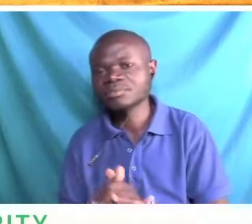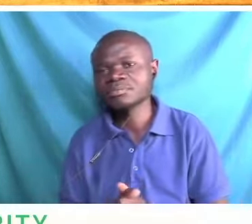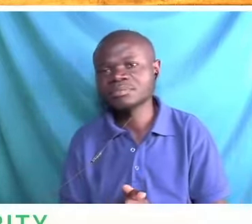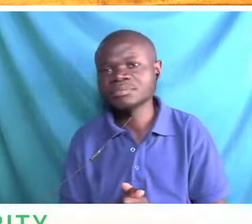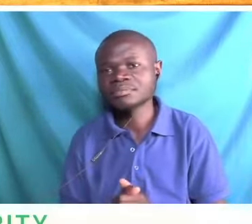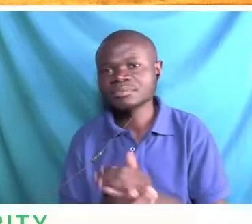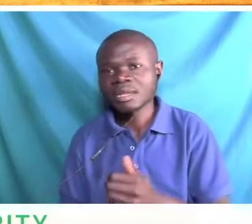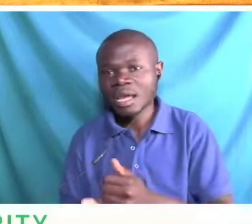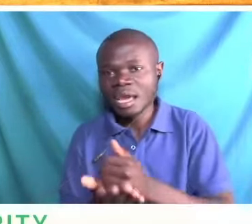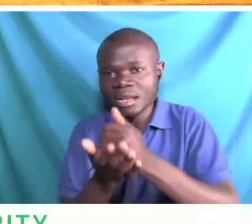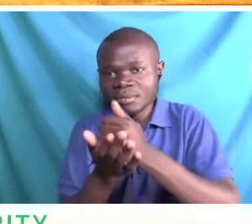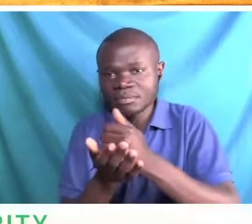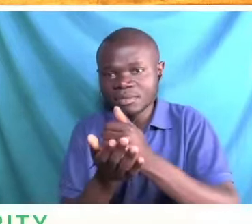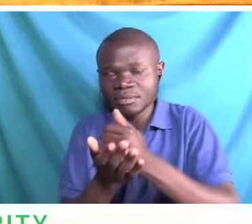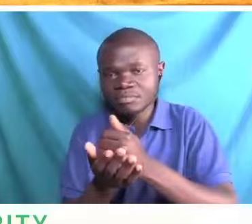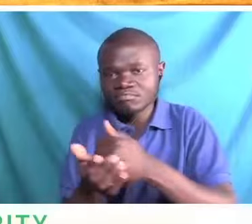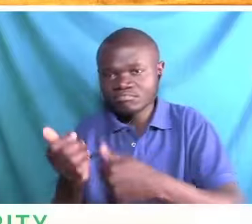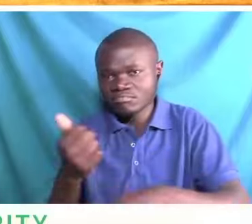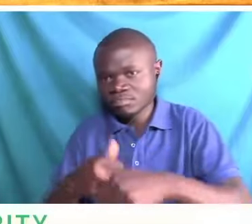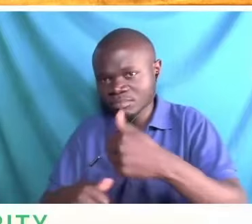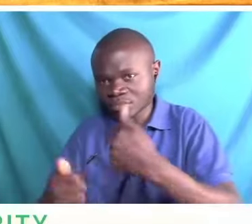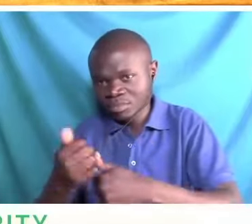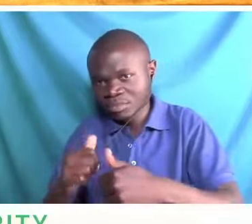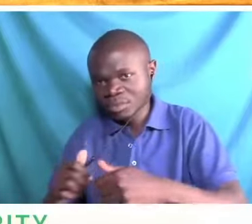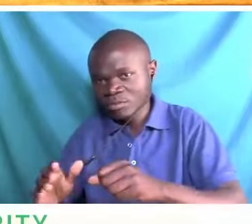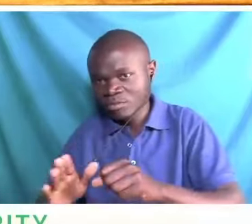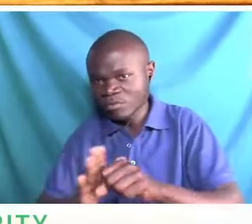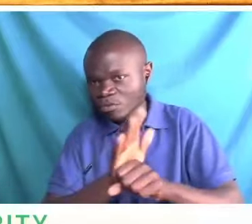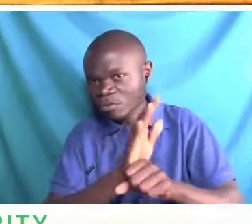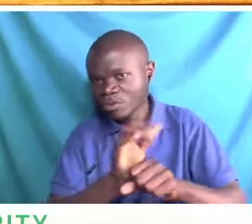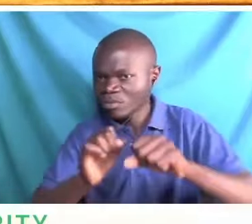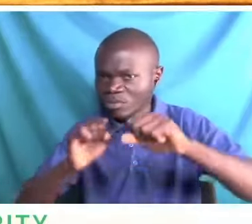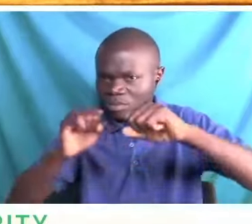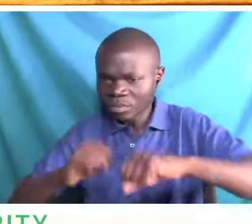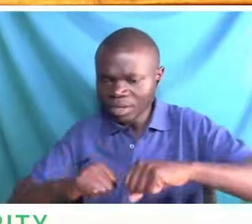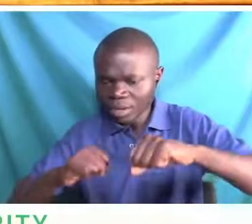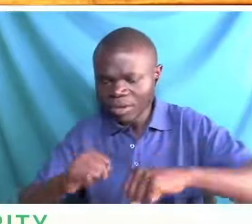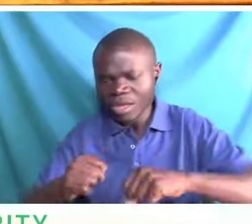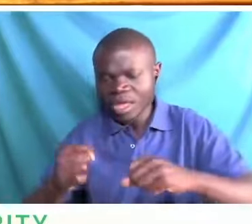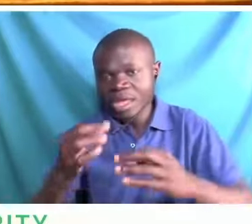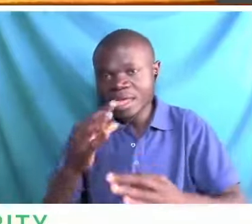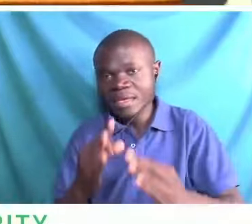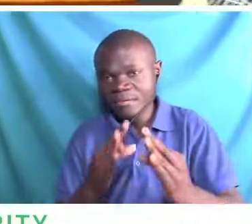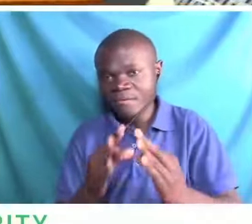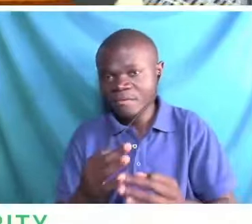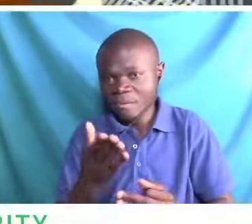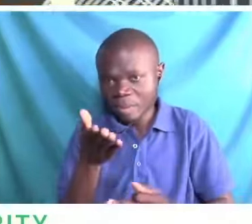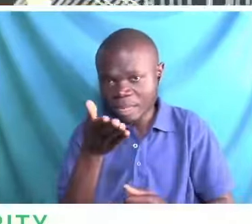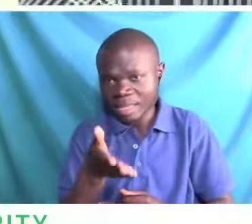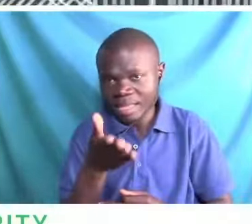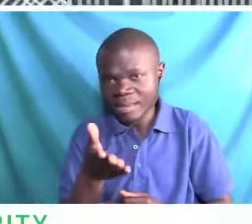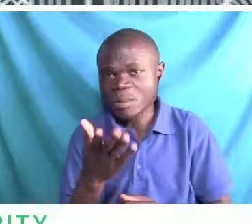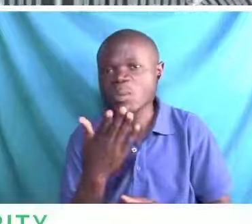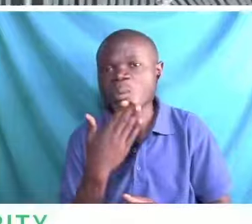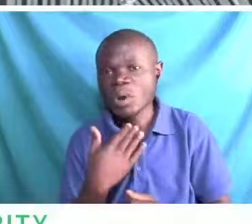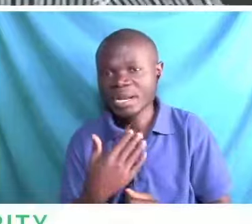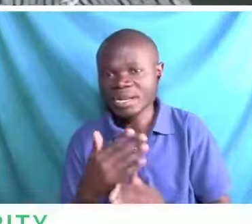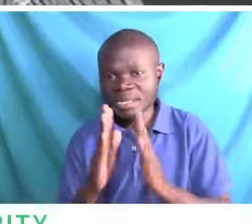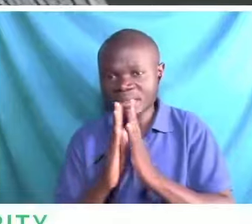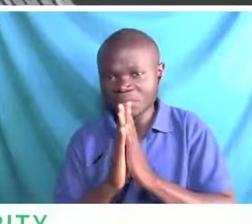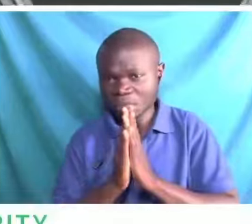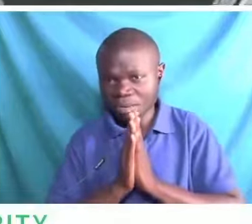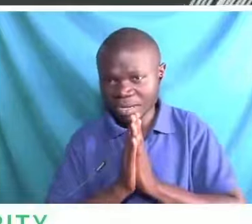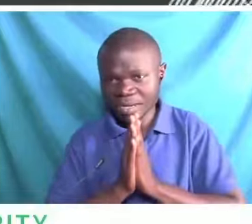and help me to operate in my full potential. If you are here and you're saying, Rev, I need that kind of a prayer. I want the Holy Spirit to take this out of